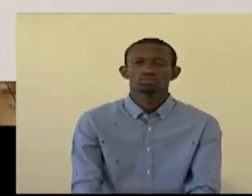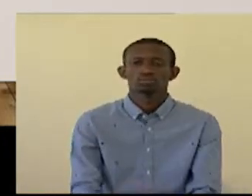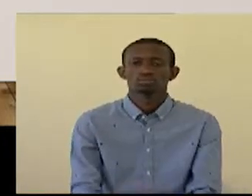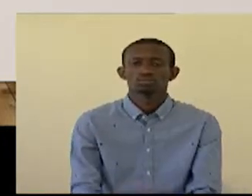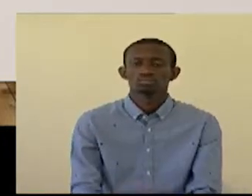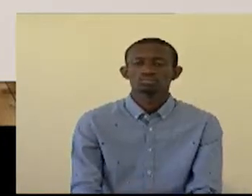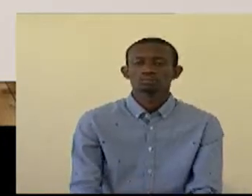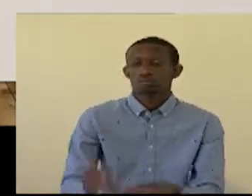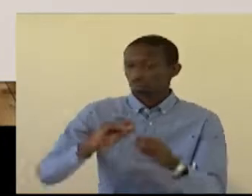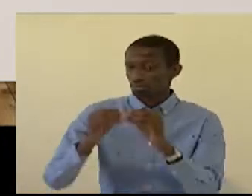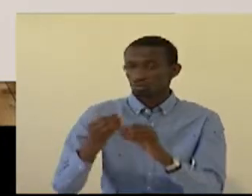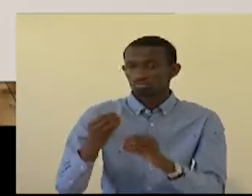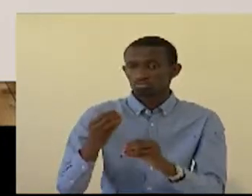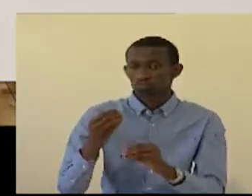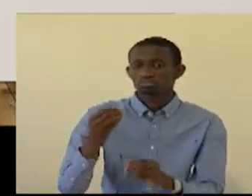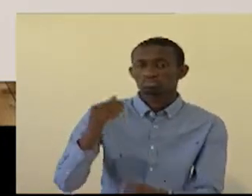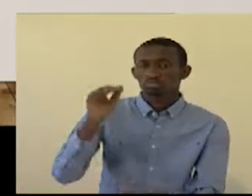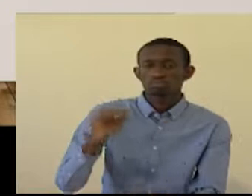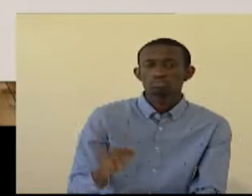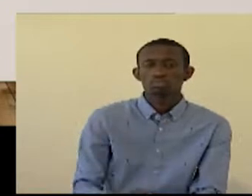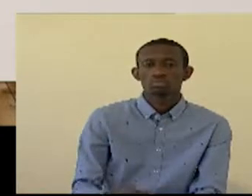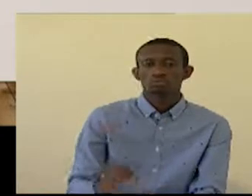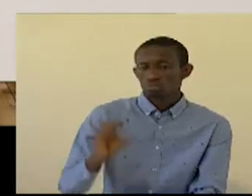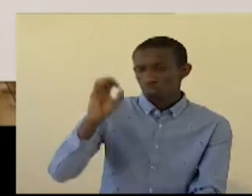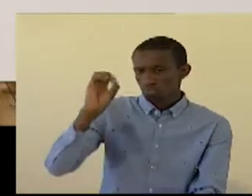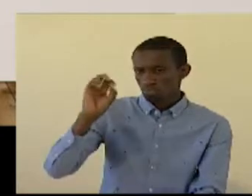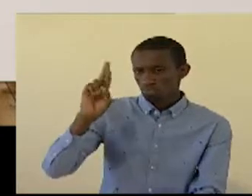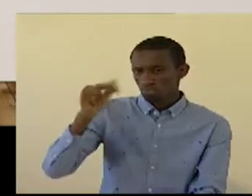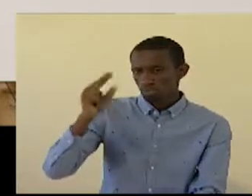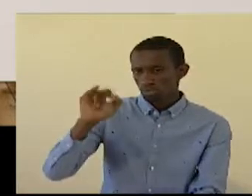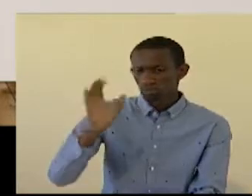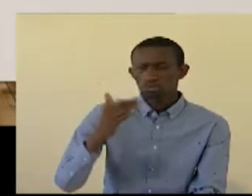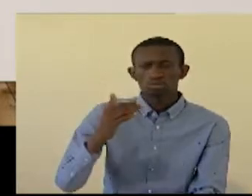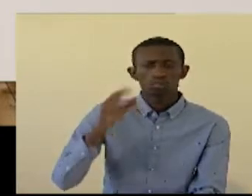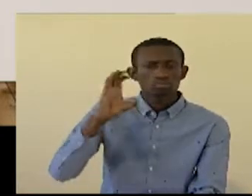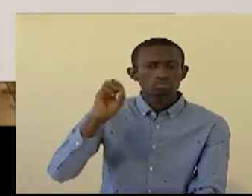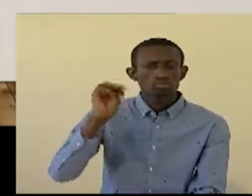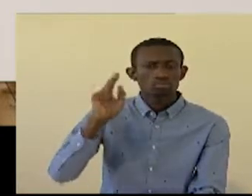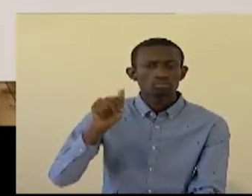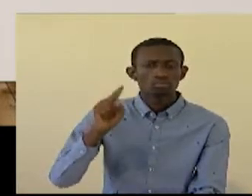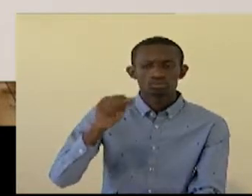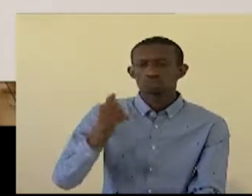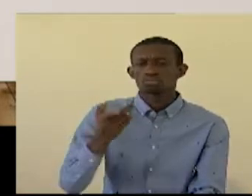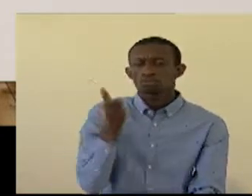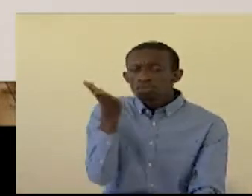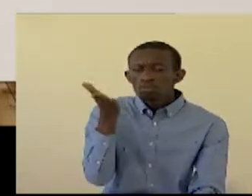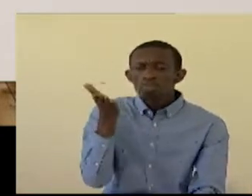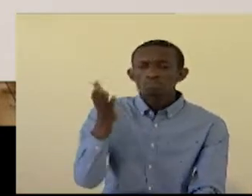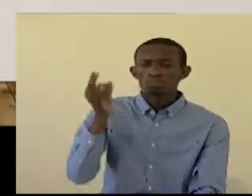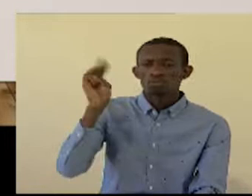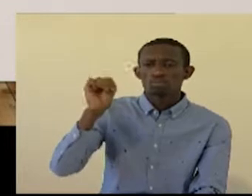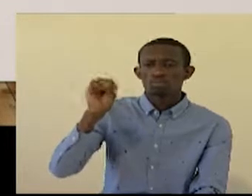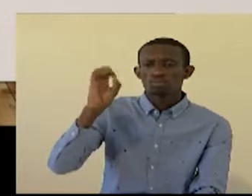And question number 2, an organic compound of molecular formula C3H8O was heated